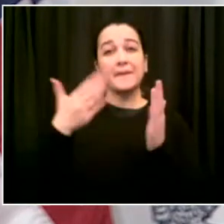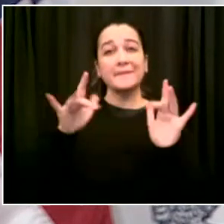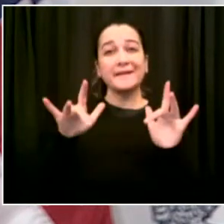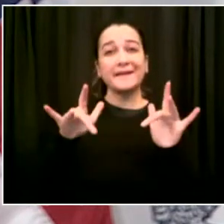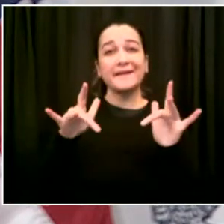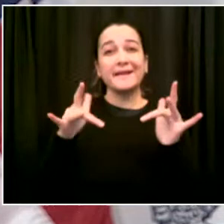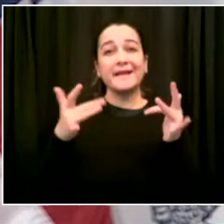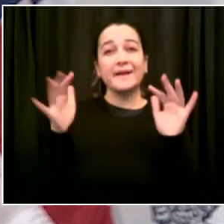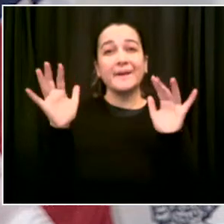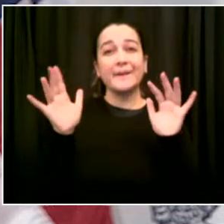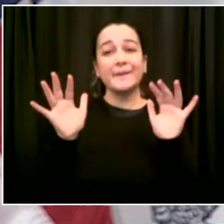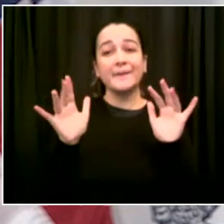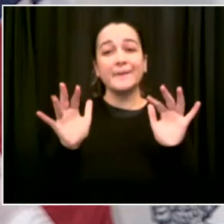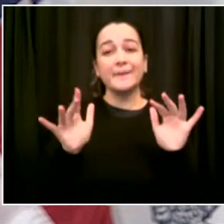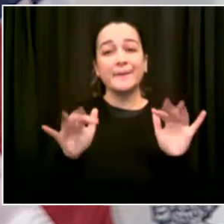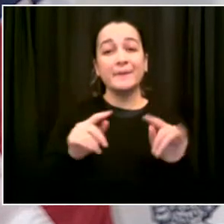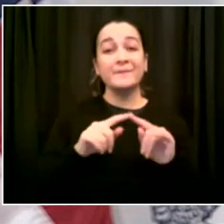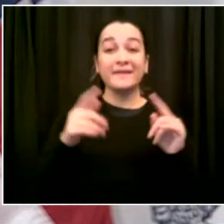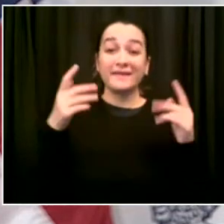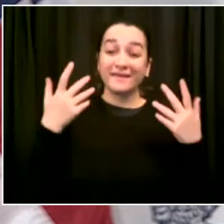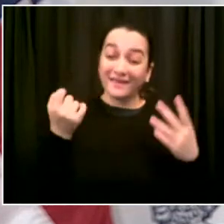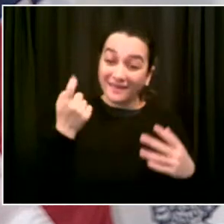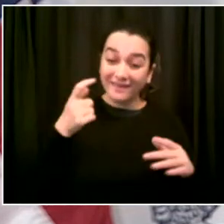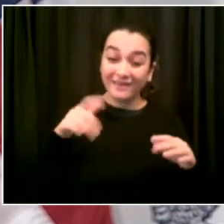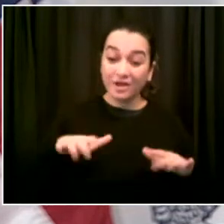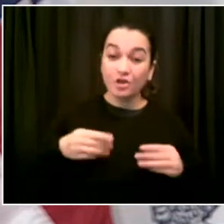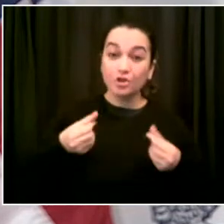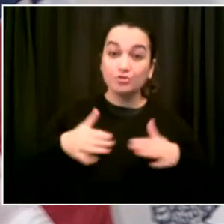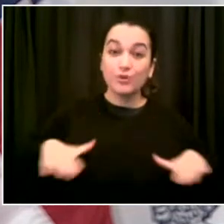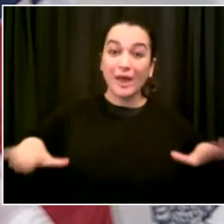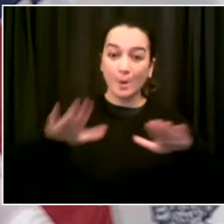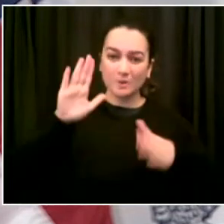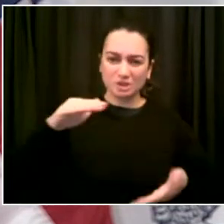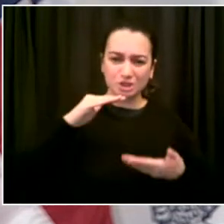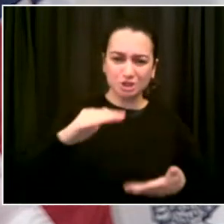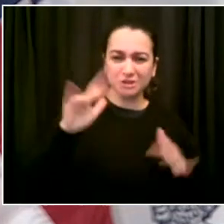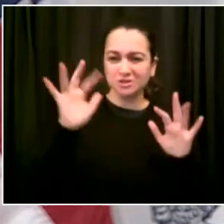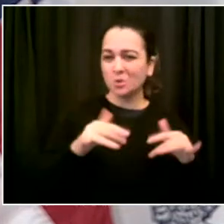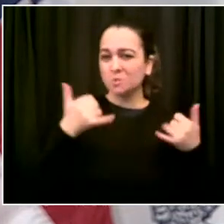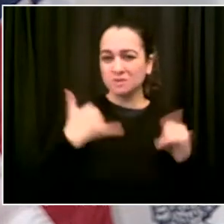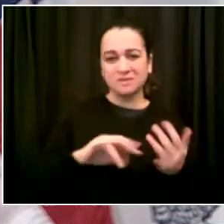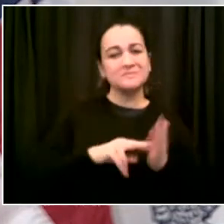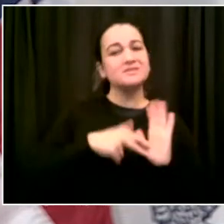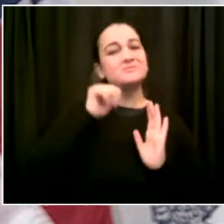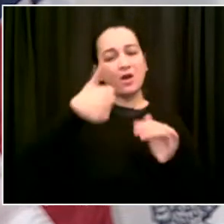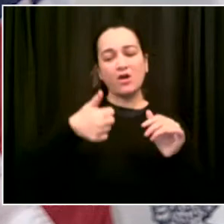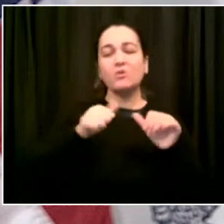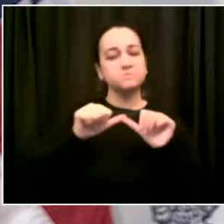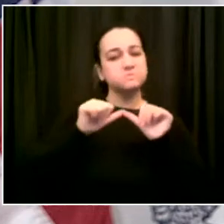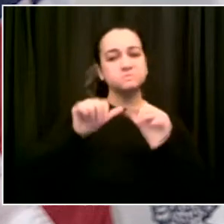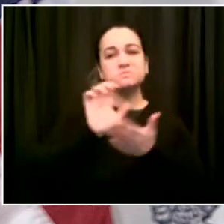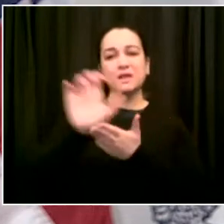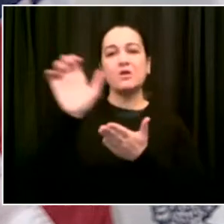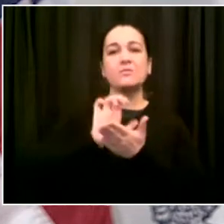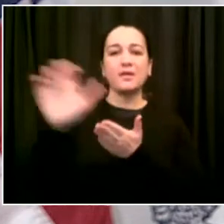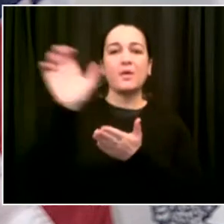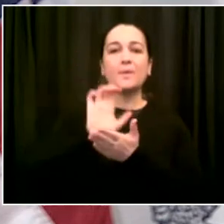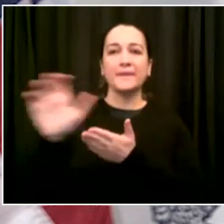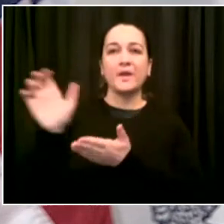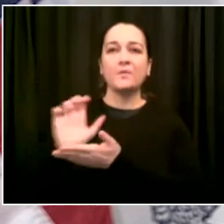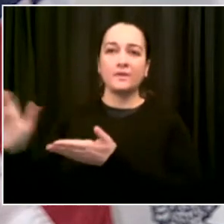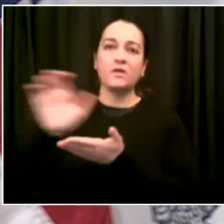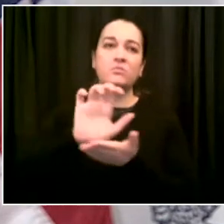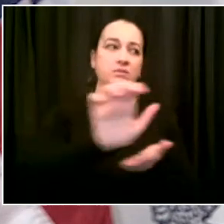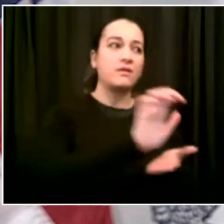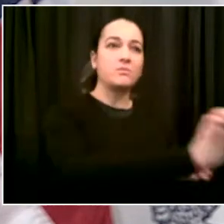storm, it ain't over till it's over. We're going to stay on it to make sure people are safe. So we're going to keep giving you updates on the storm, but now let me give you an